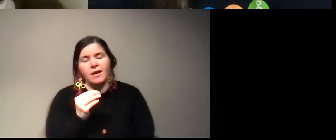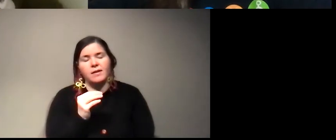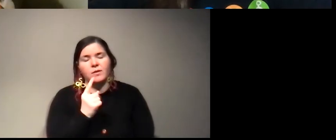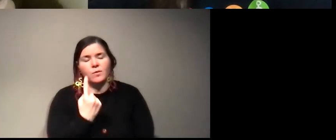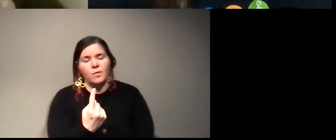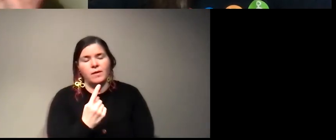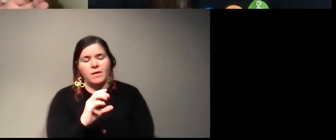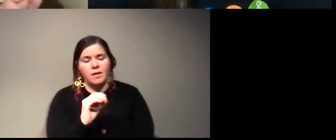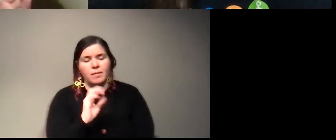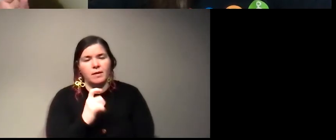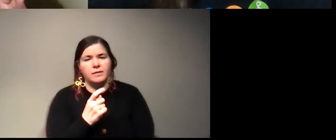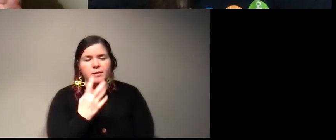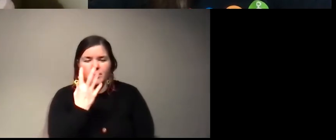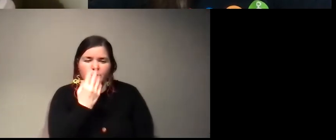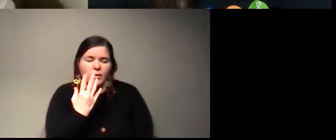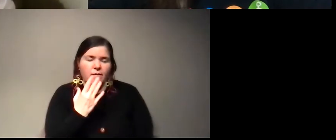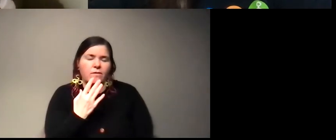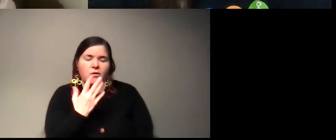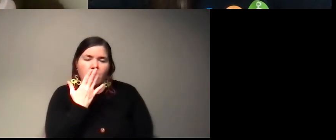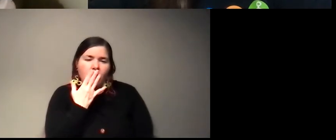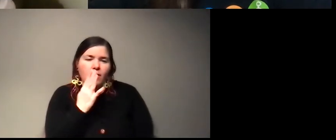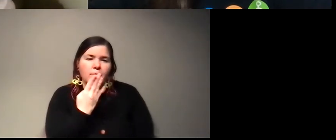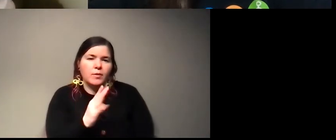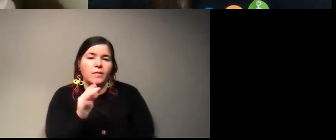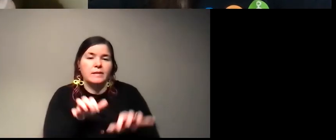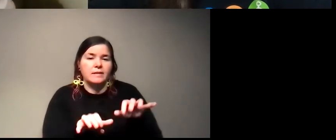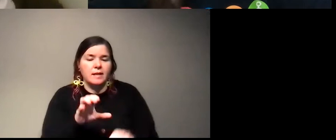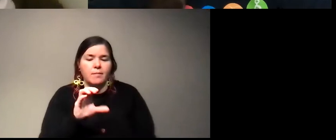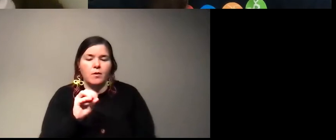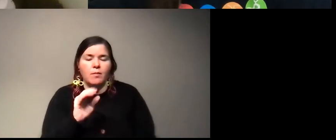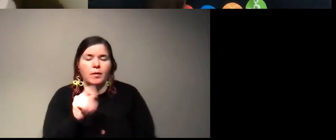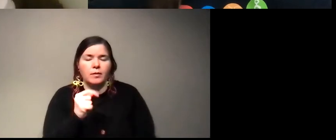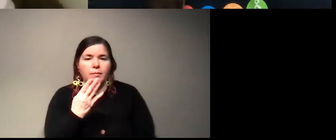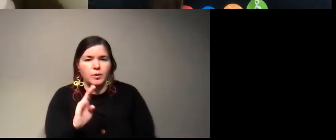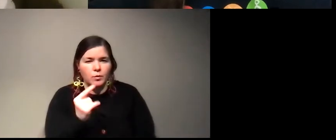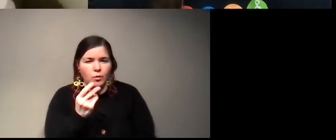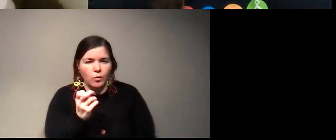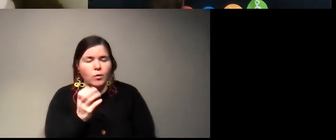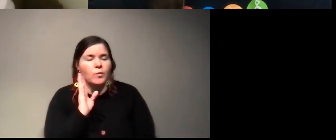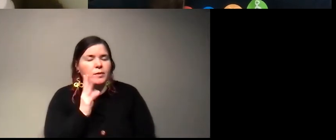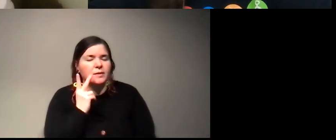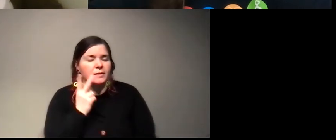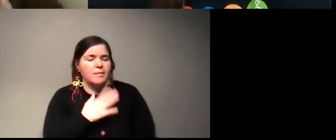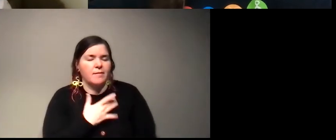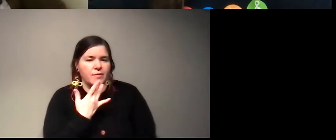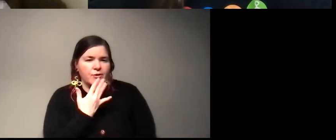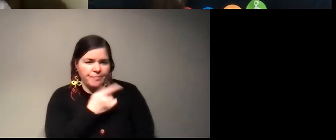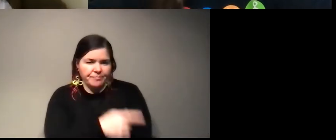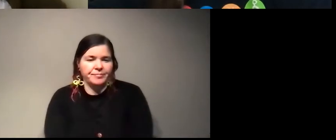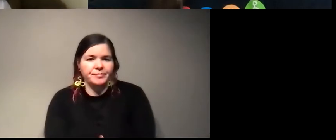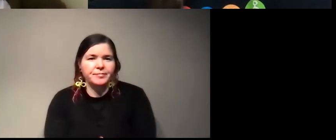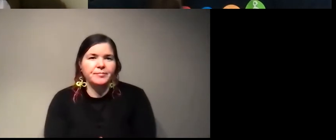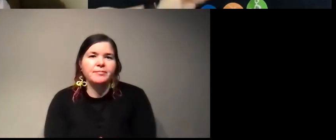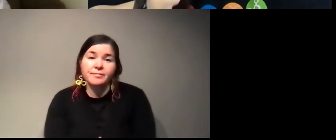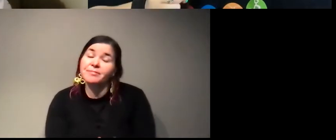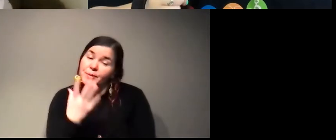it makes is the prettiest shade of blue. So if you type cobalt blue in Google, you'll see the blue that I'm talking about. It's a very